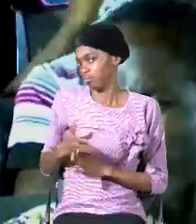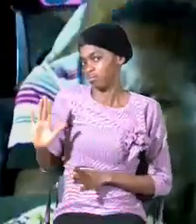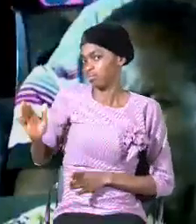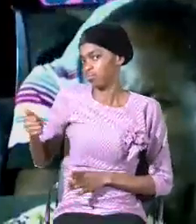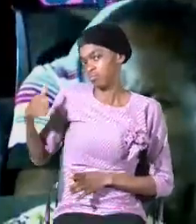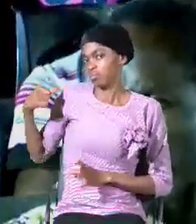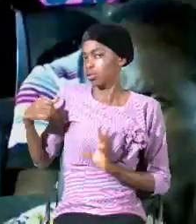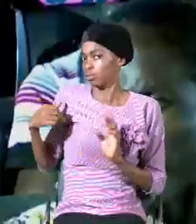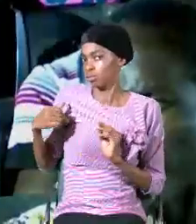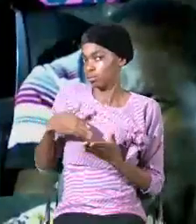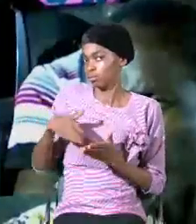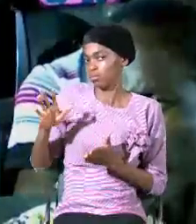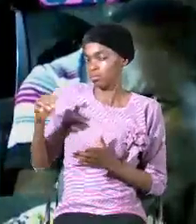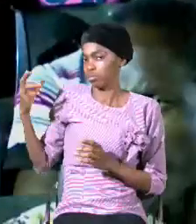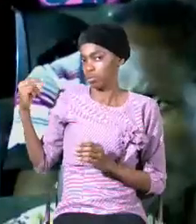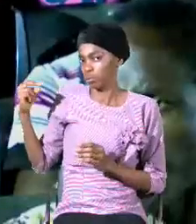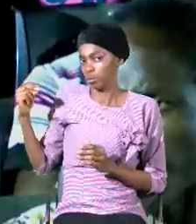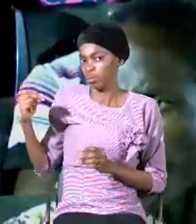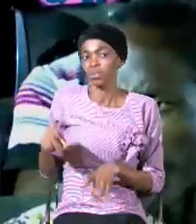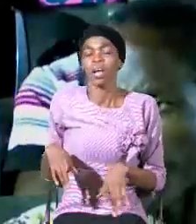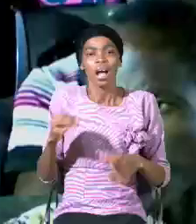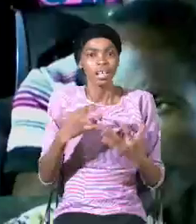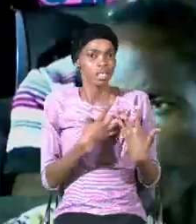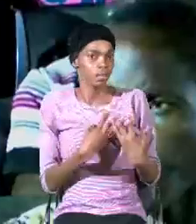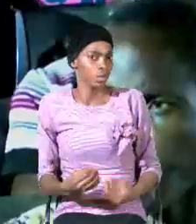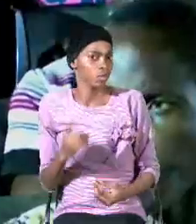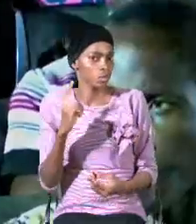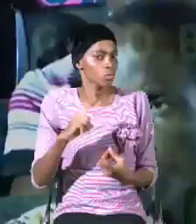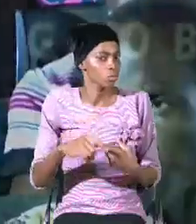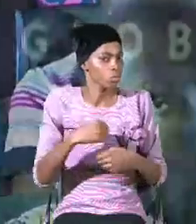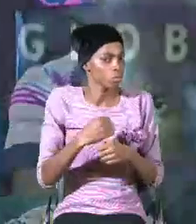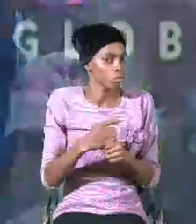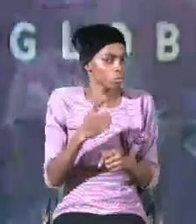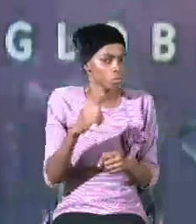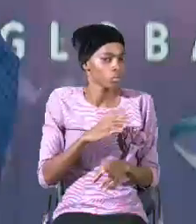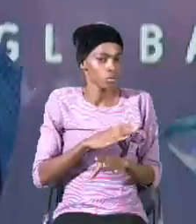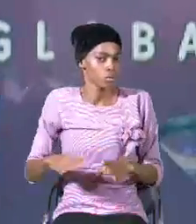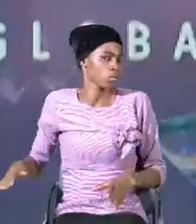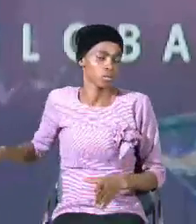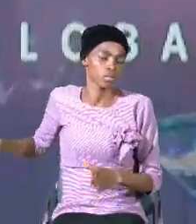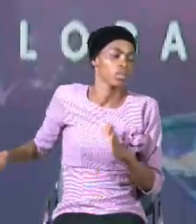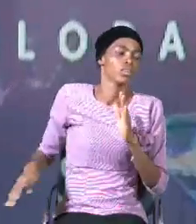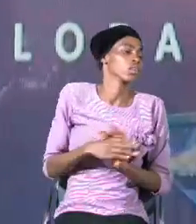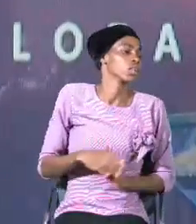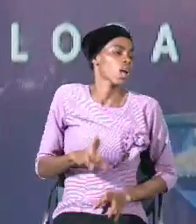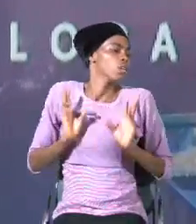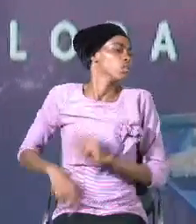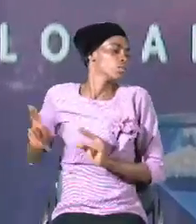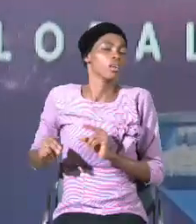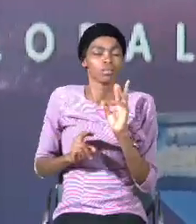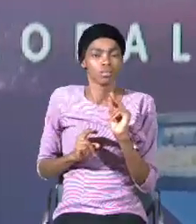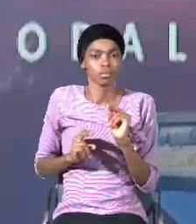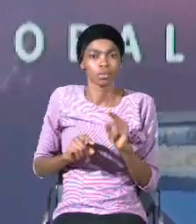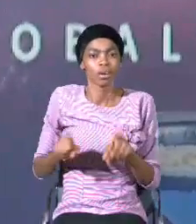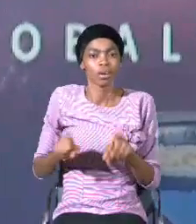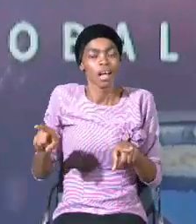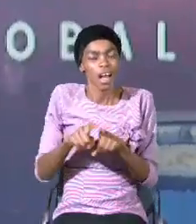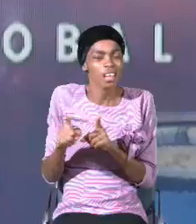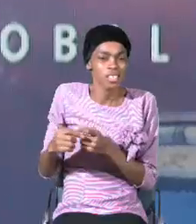melts you down so he can mold you, don't kick. And as he molds you to the